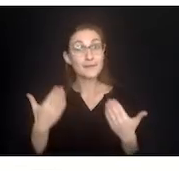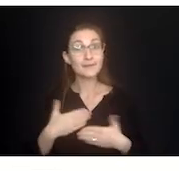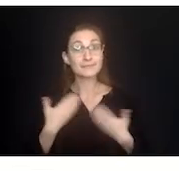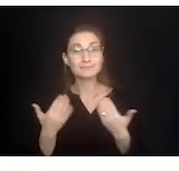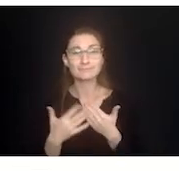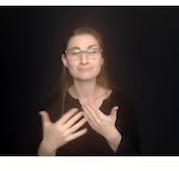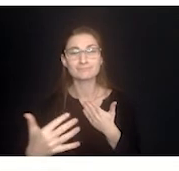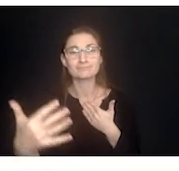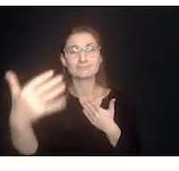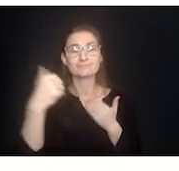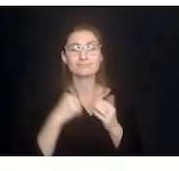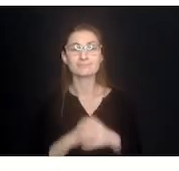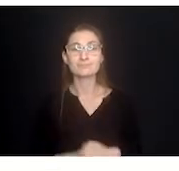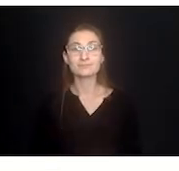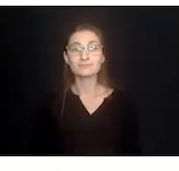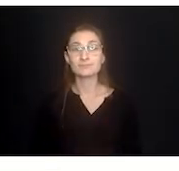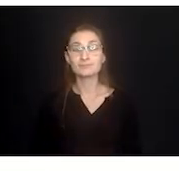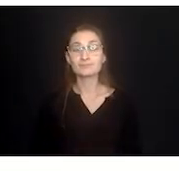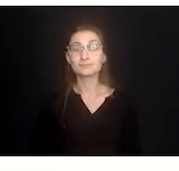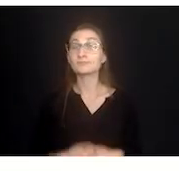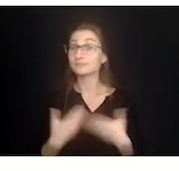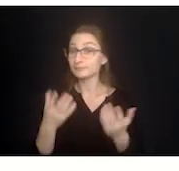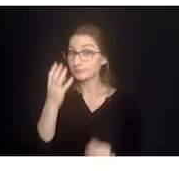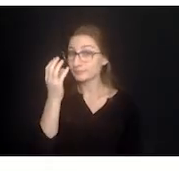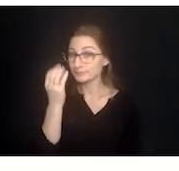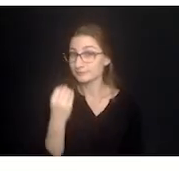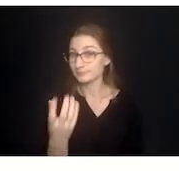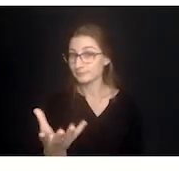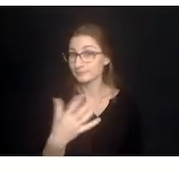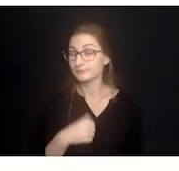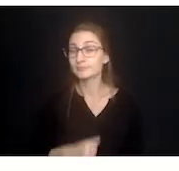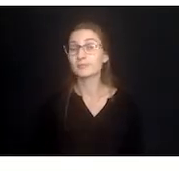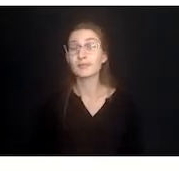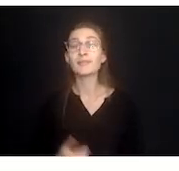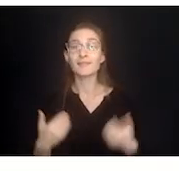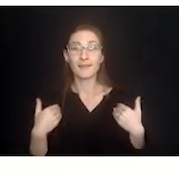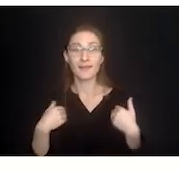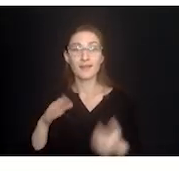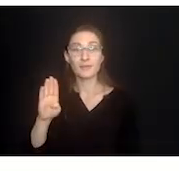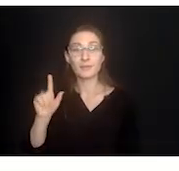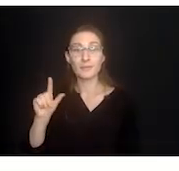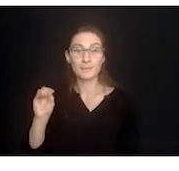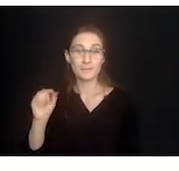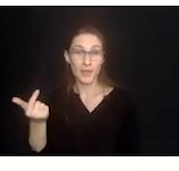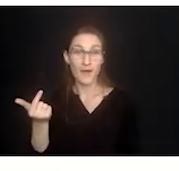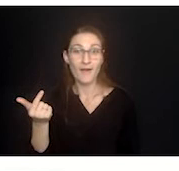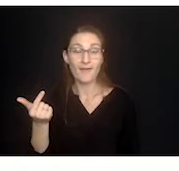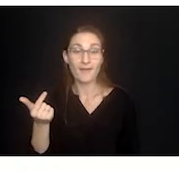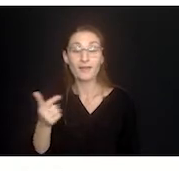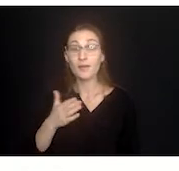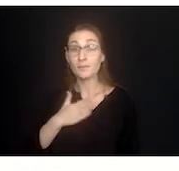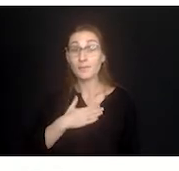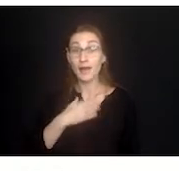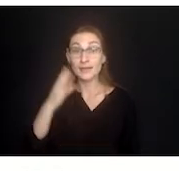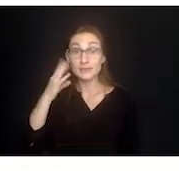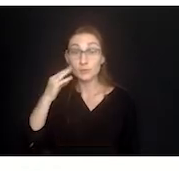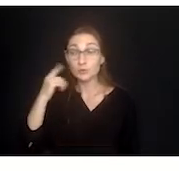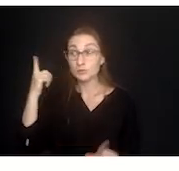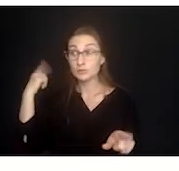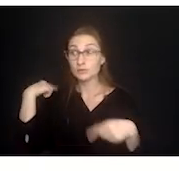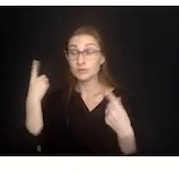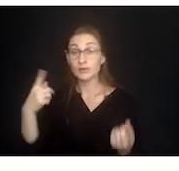life he wants in order to be happy. So this is a wonderful, and by the way, I have a blog